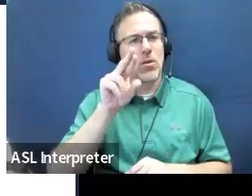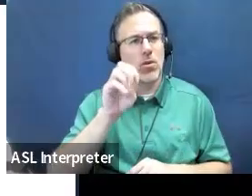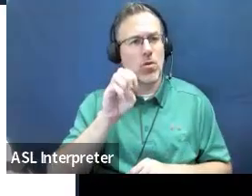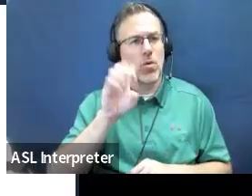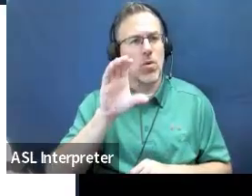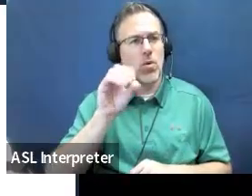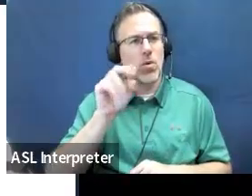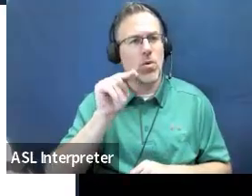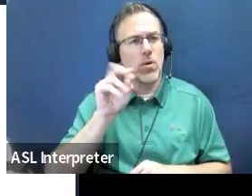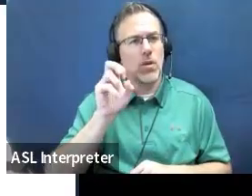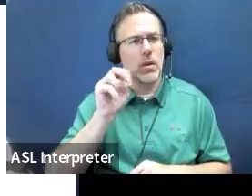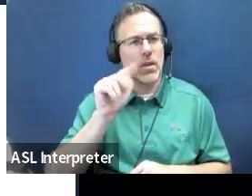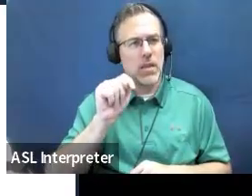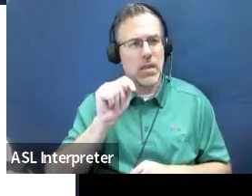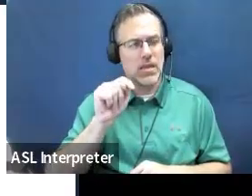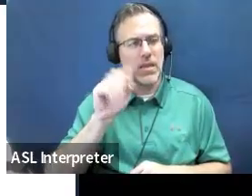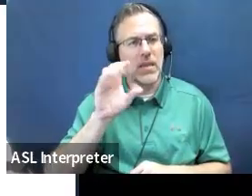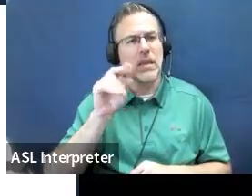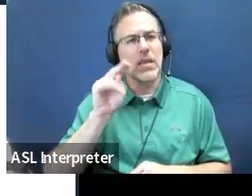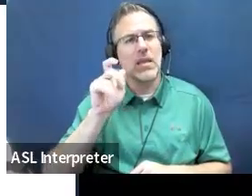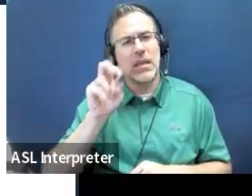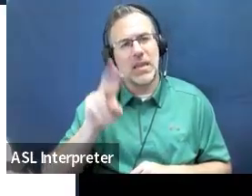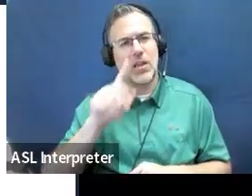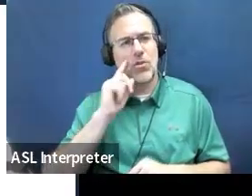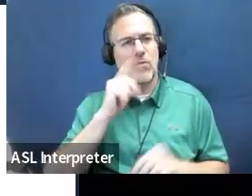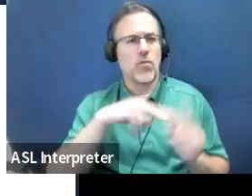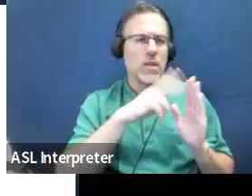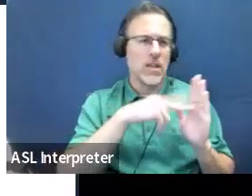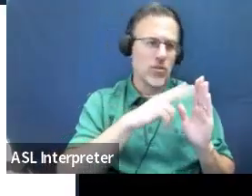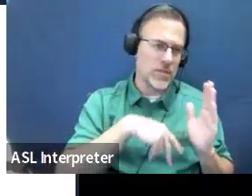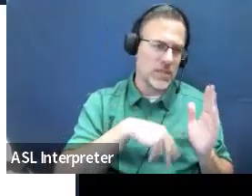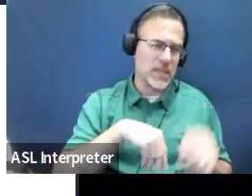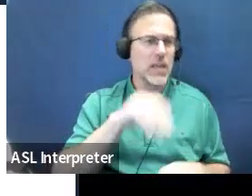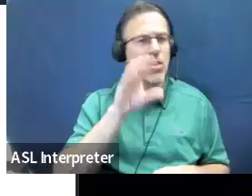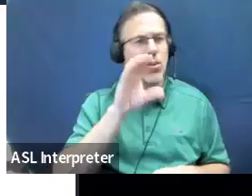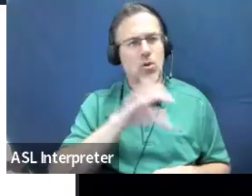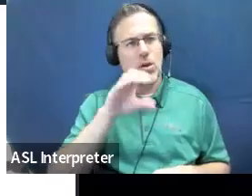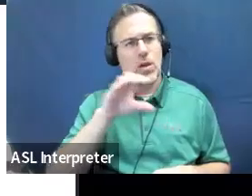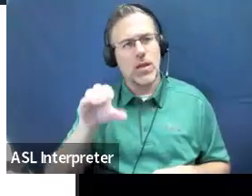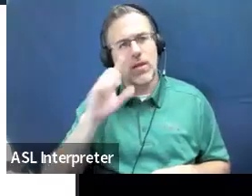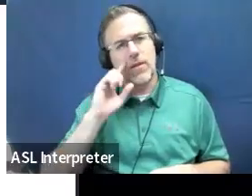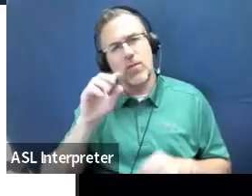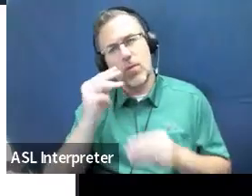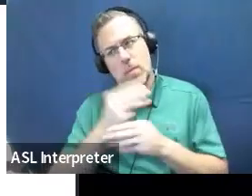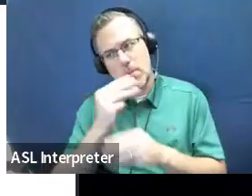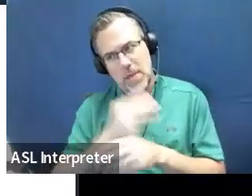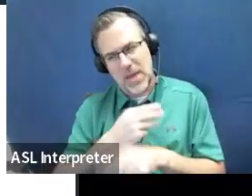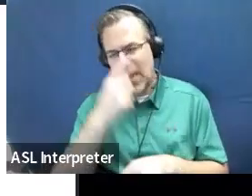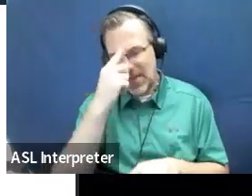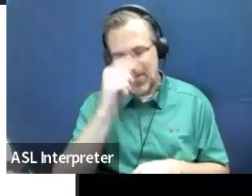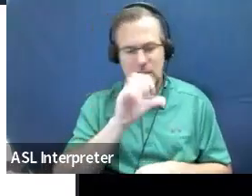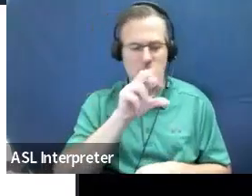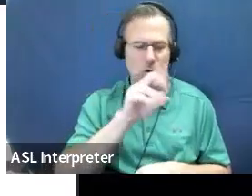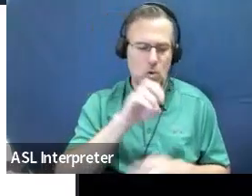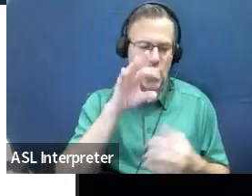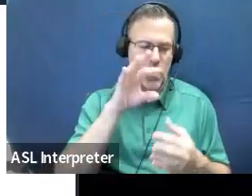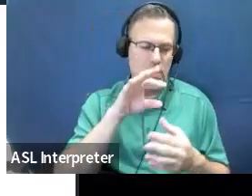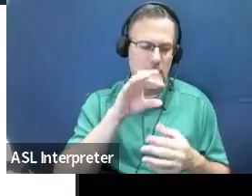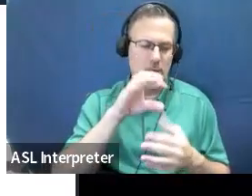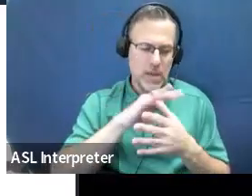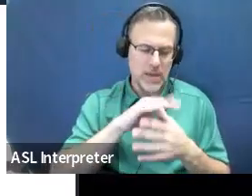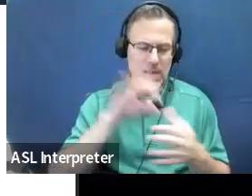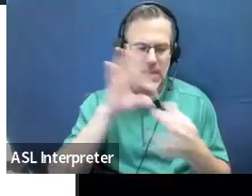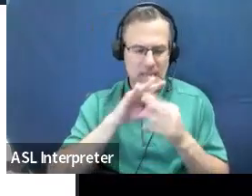for literacy, core content connector for math, and I think there's one for science, core content connector for science.